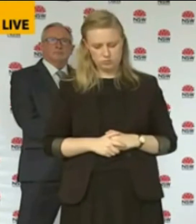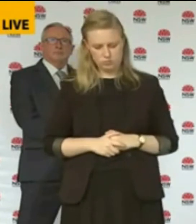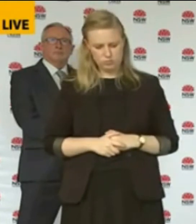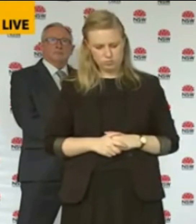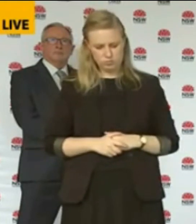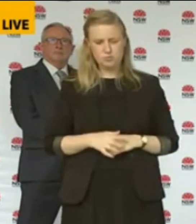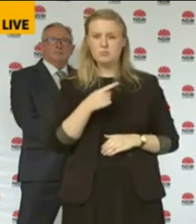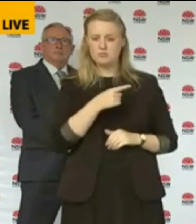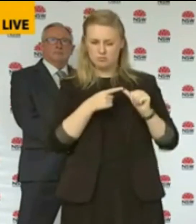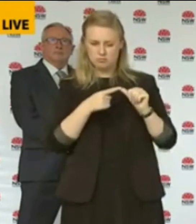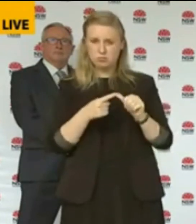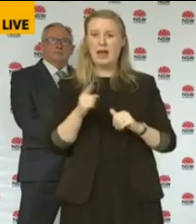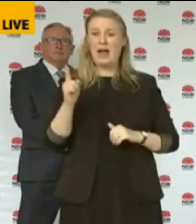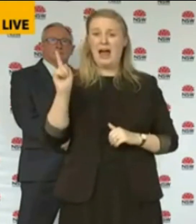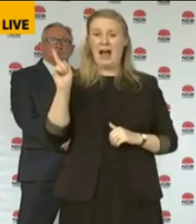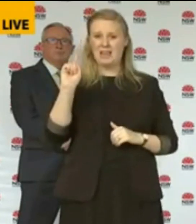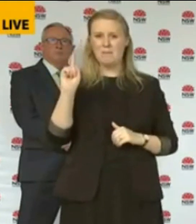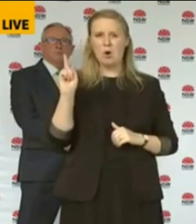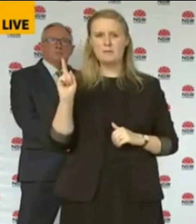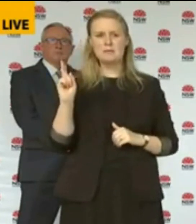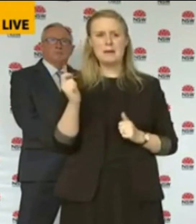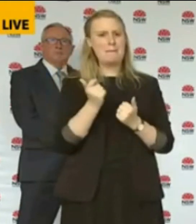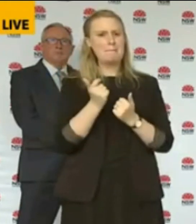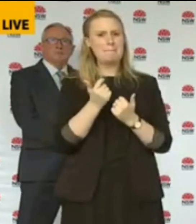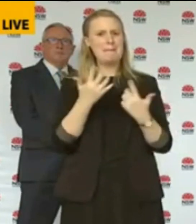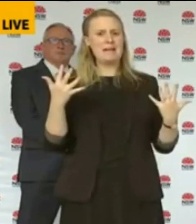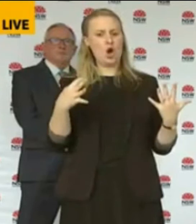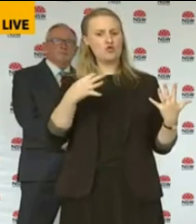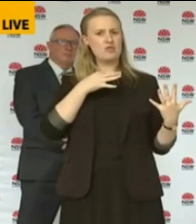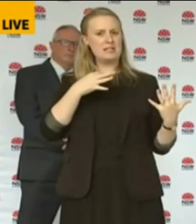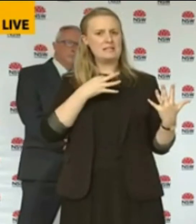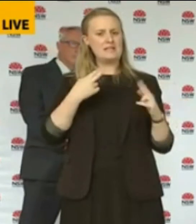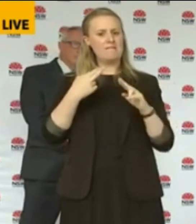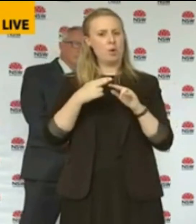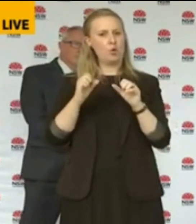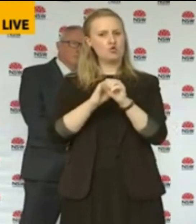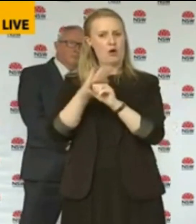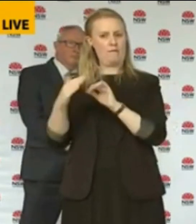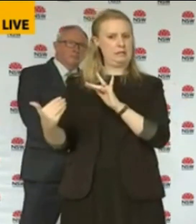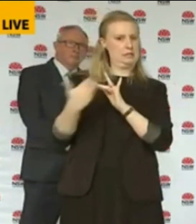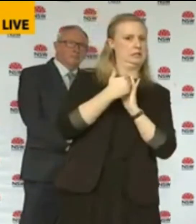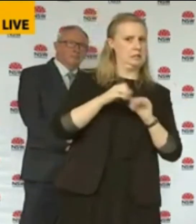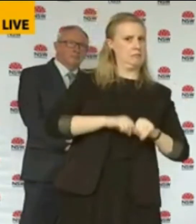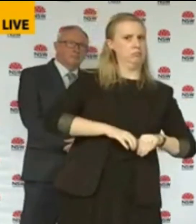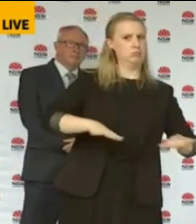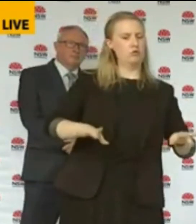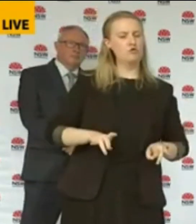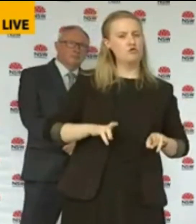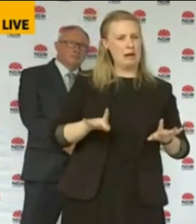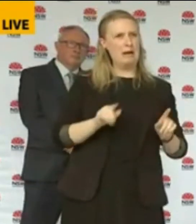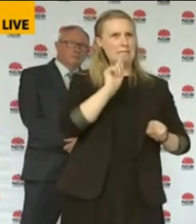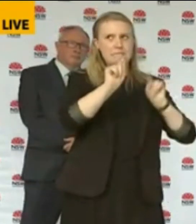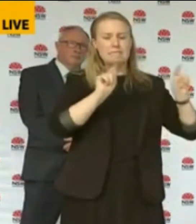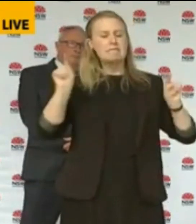we've got to look at where our greatest risk of incursions and how to prevent those incursions where it might spread to the community. So